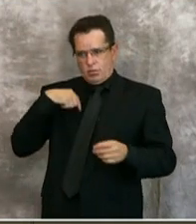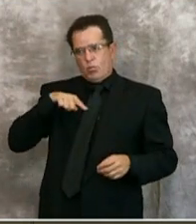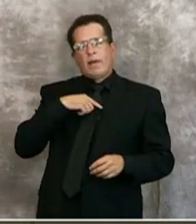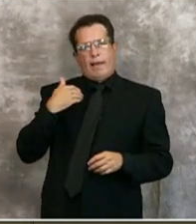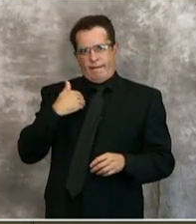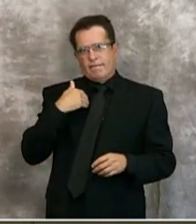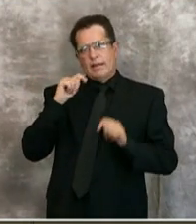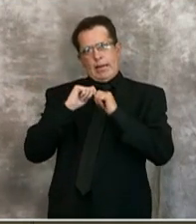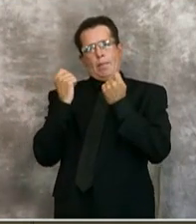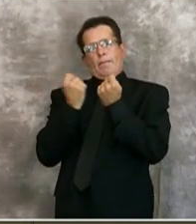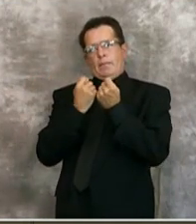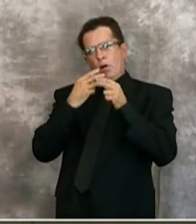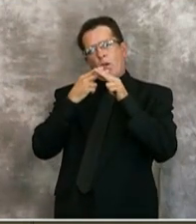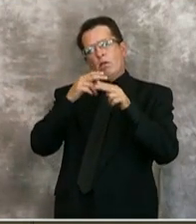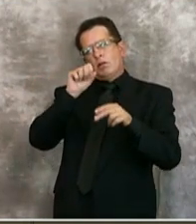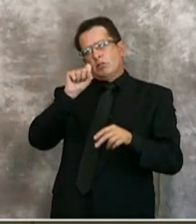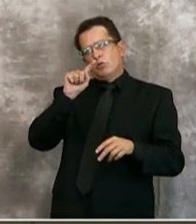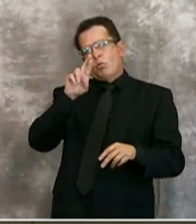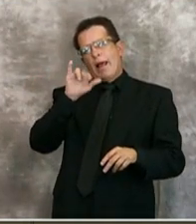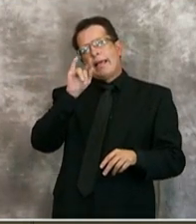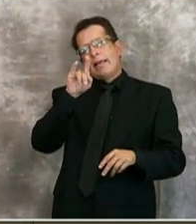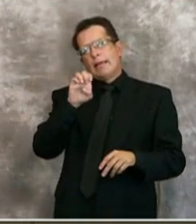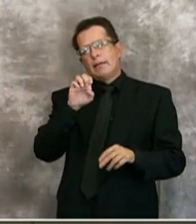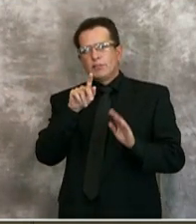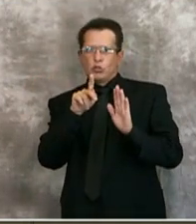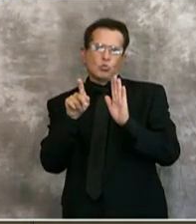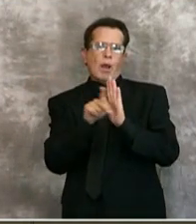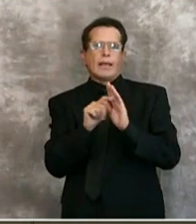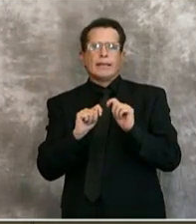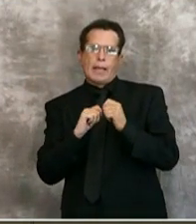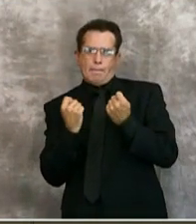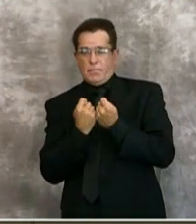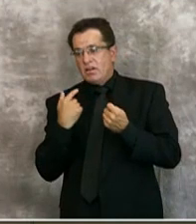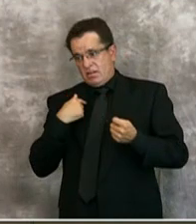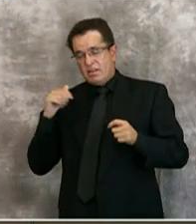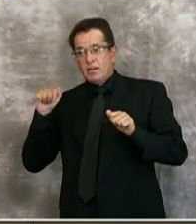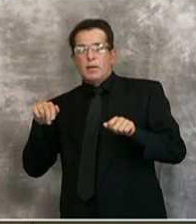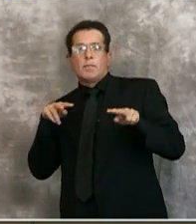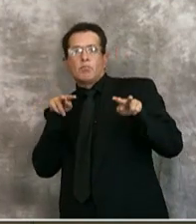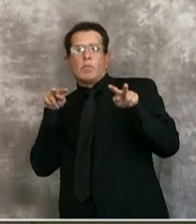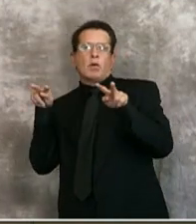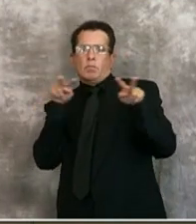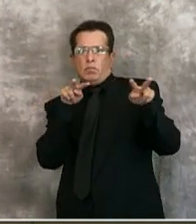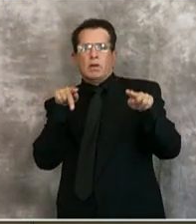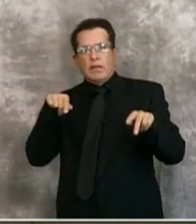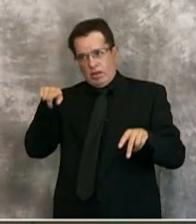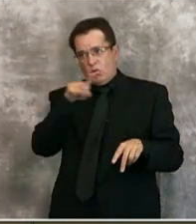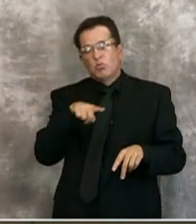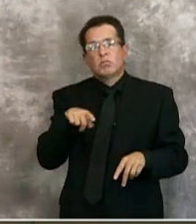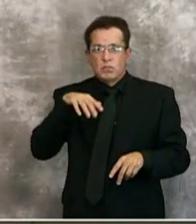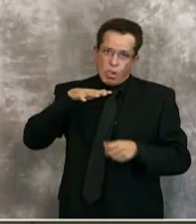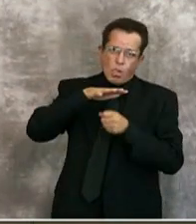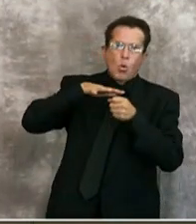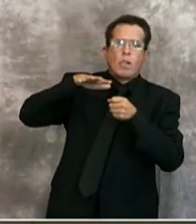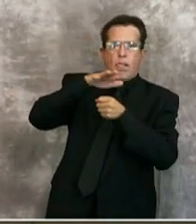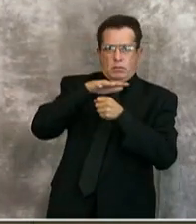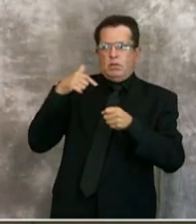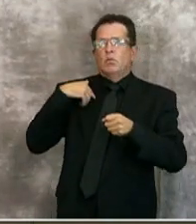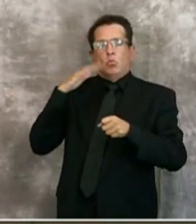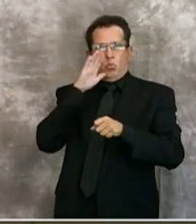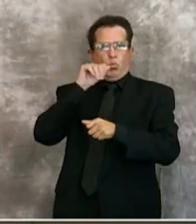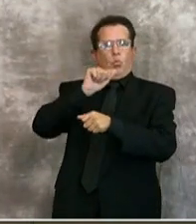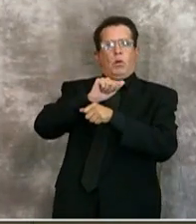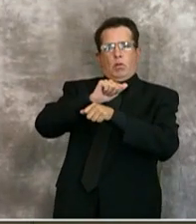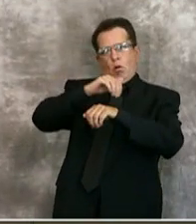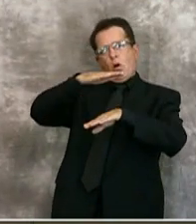teams, and we have connected the state with our lead locally that will be working